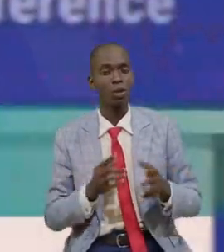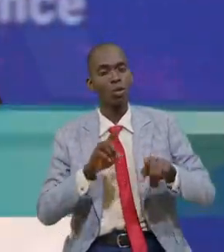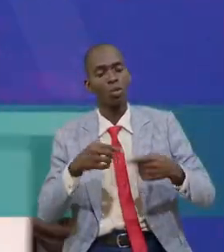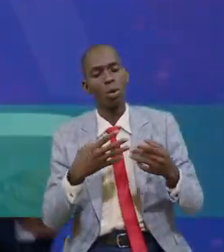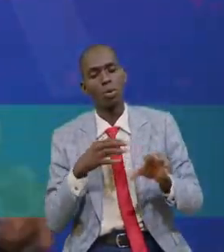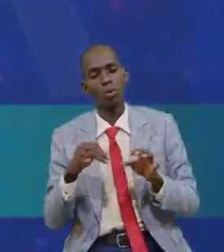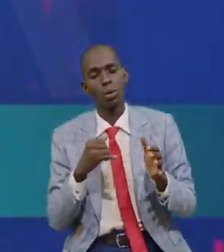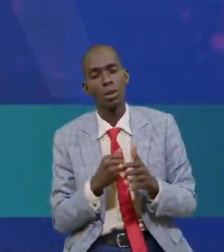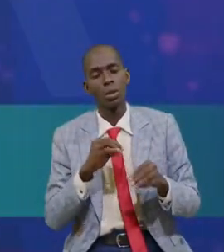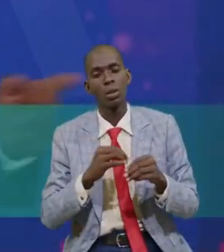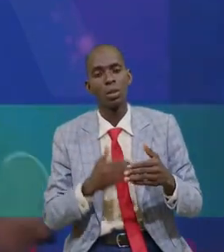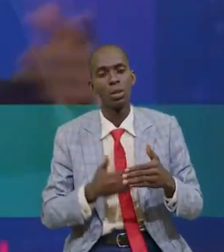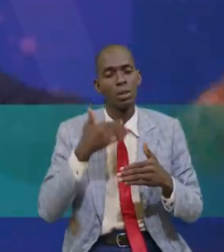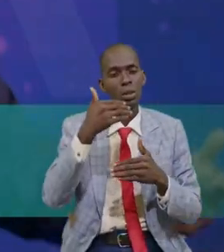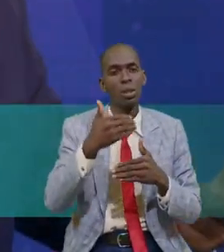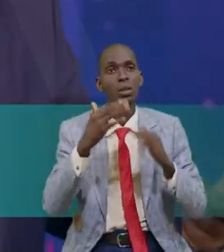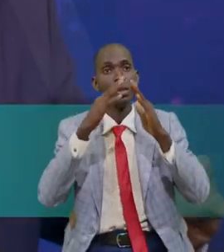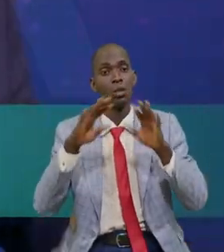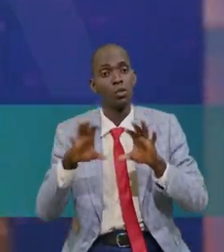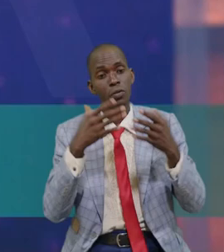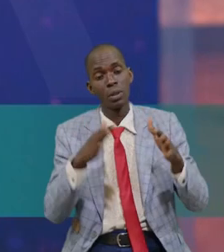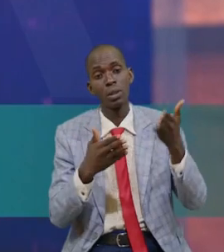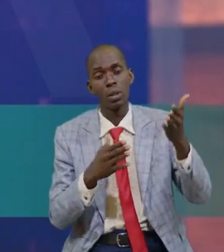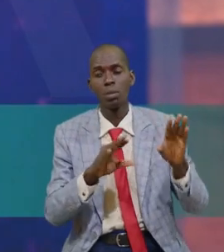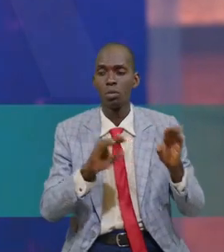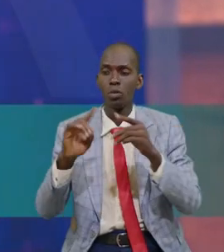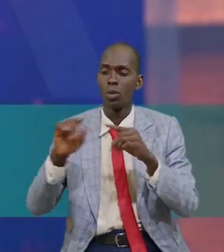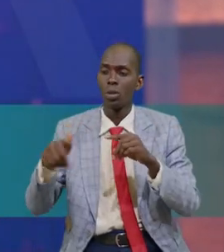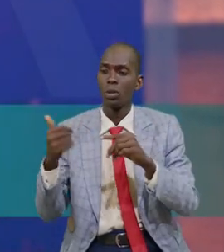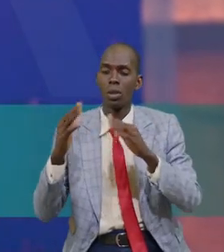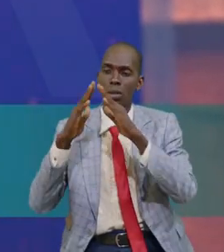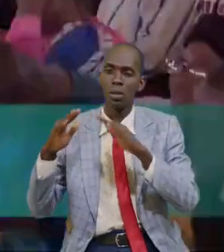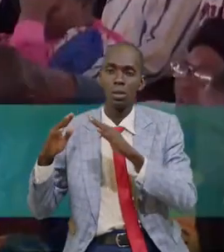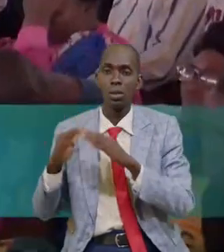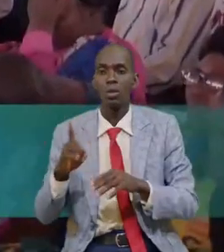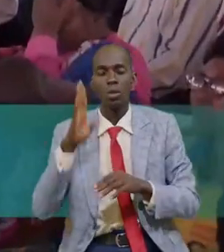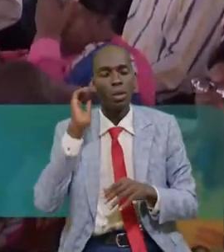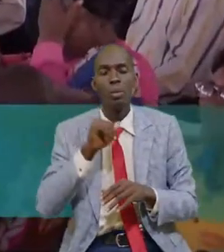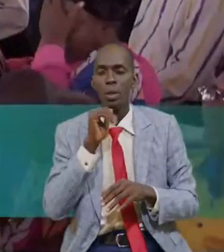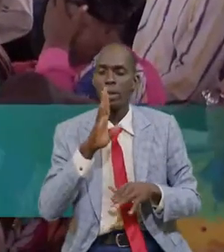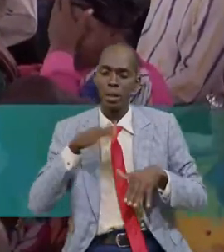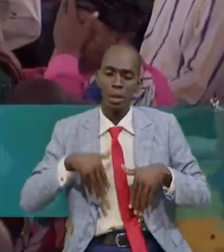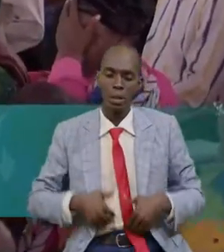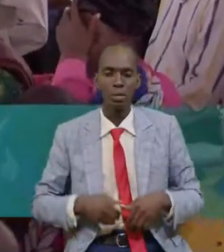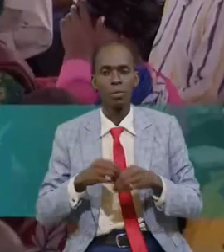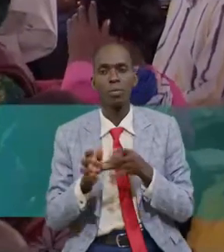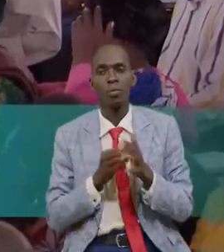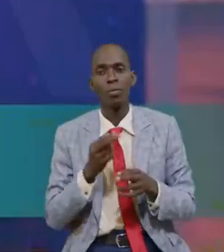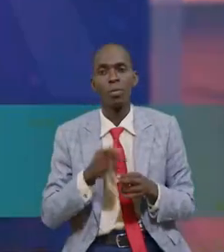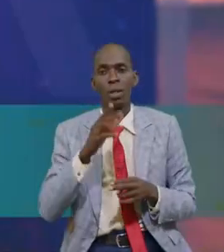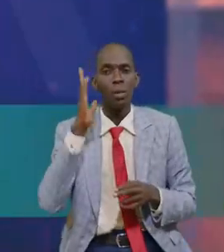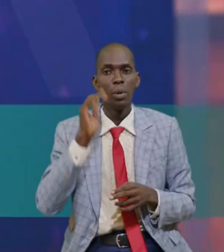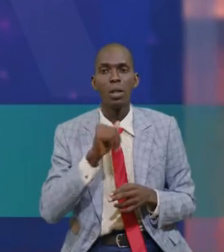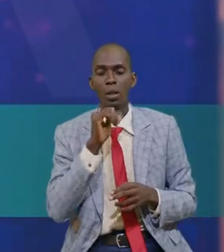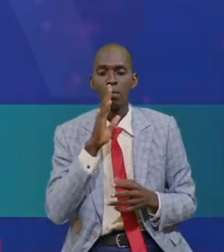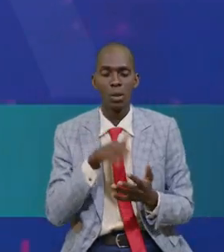in the next city. You've done that, go and do it in the next city. You will not be tired. You will not be weary. Like